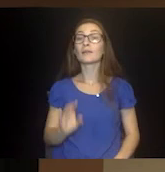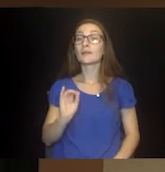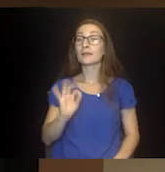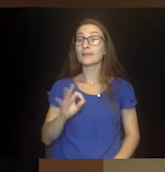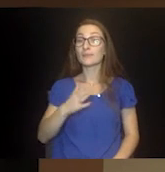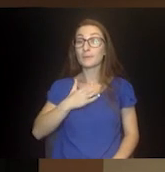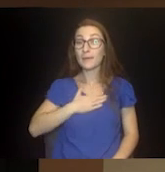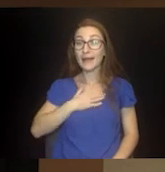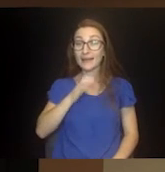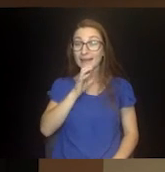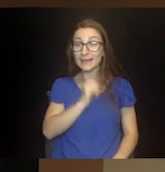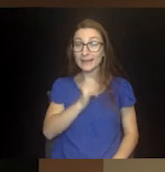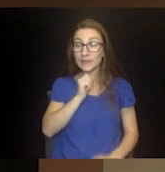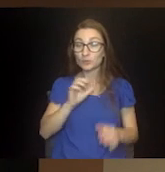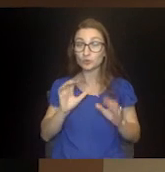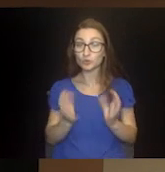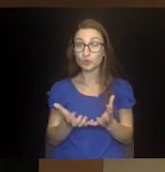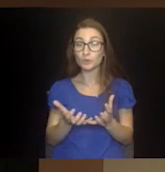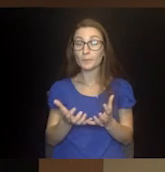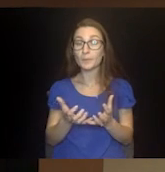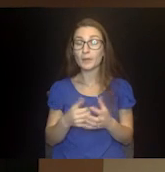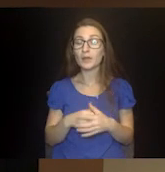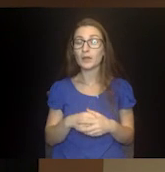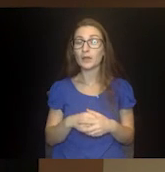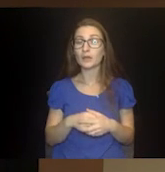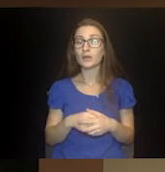if my age group